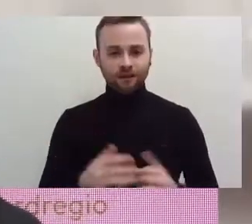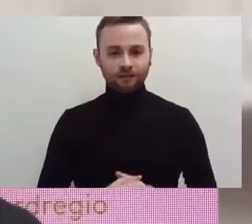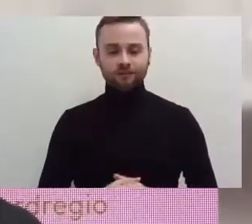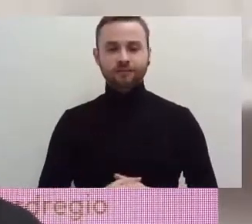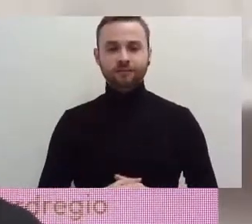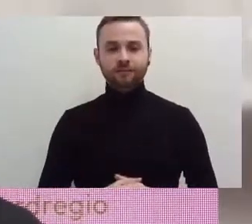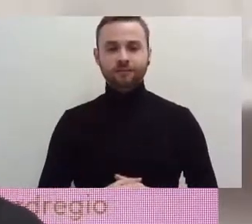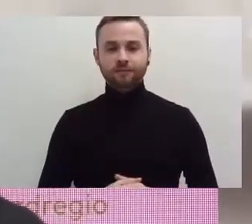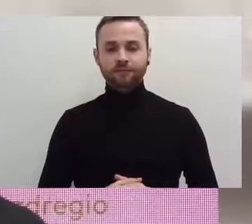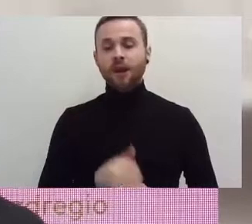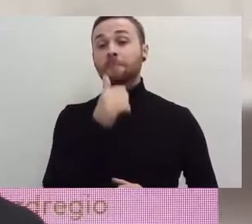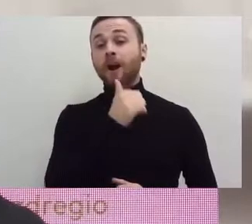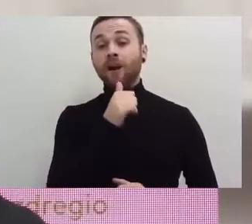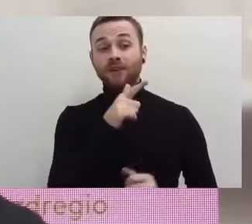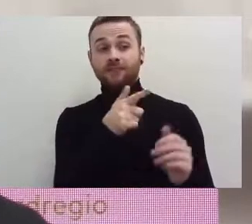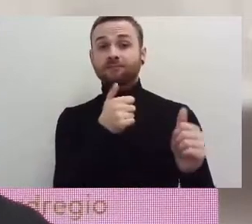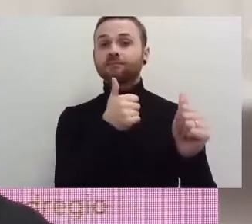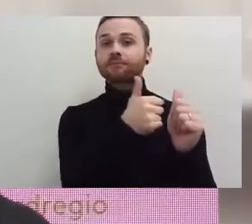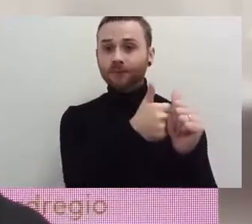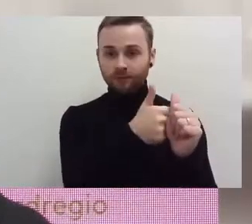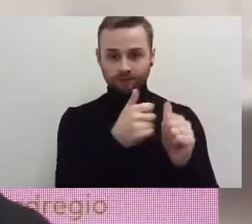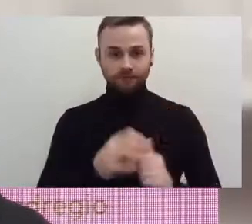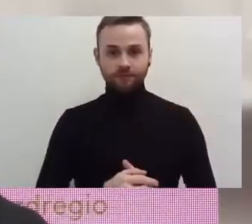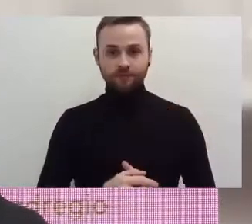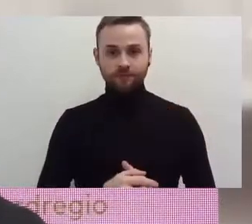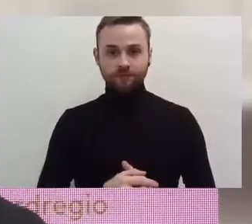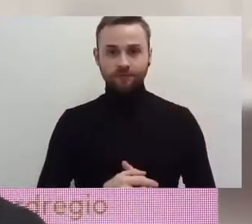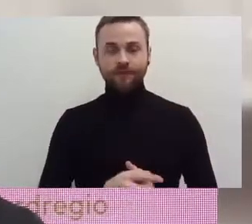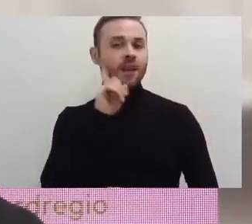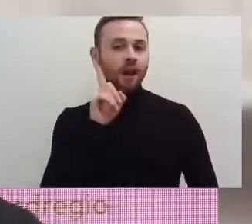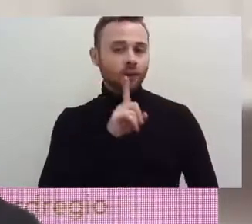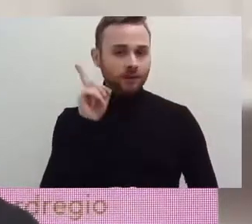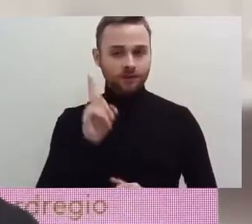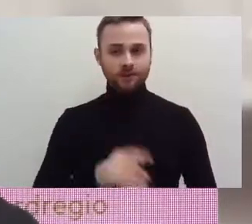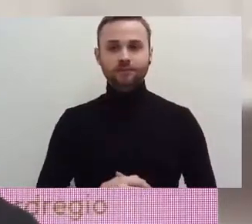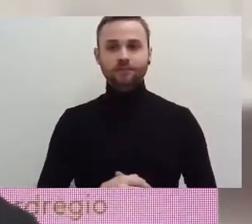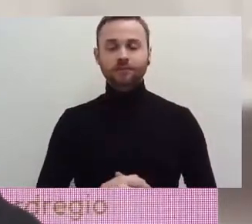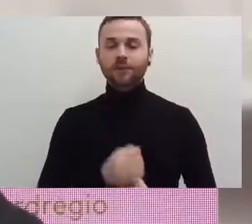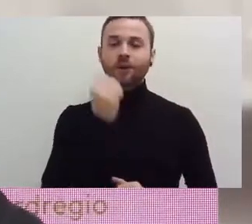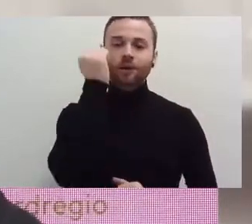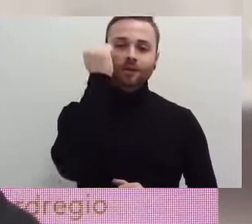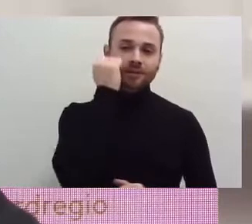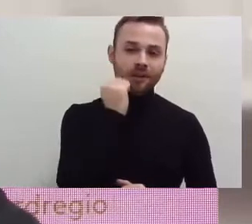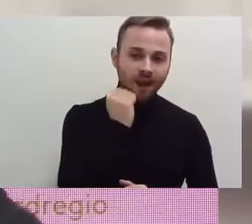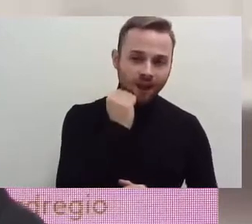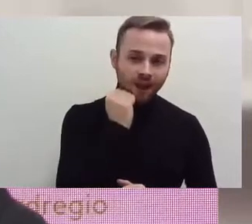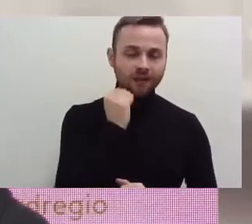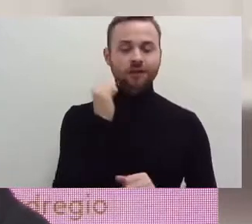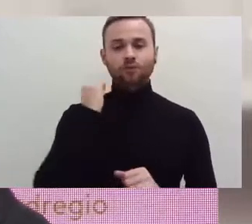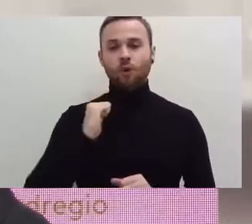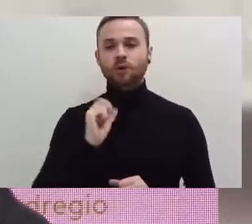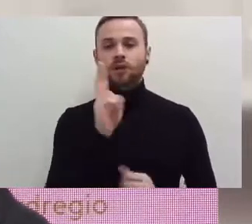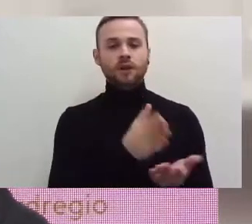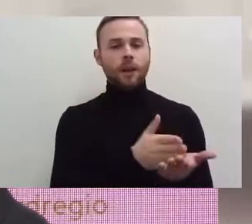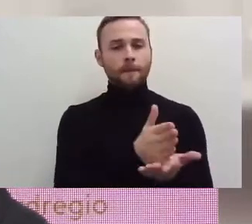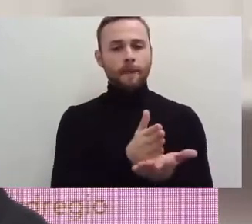again, from the very young to the very experienced and the mutual, you know, together in the one whole. We also ensure